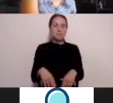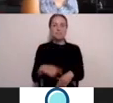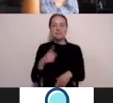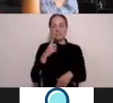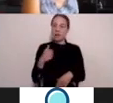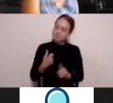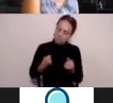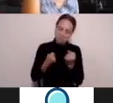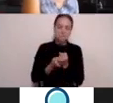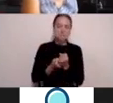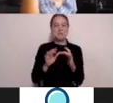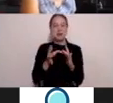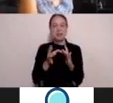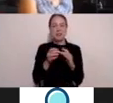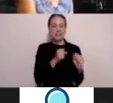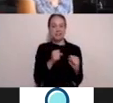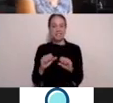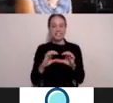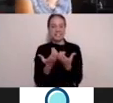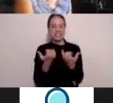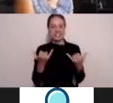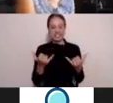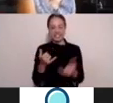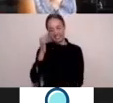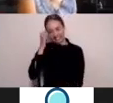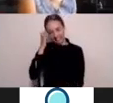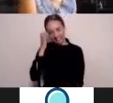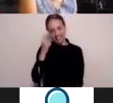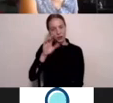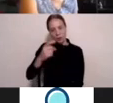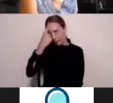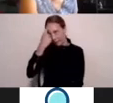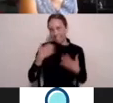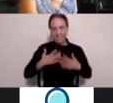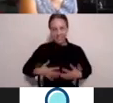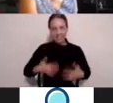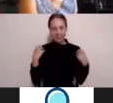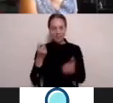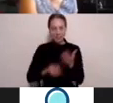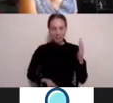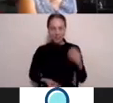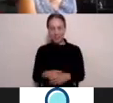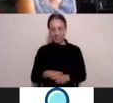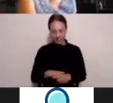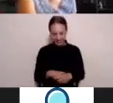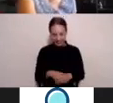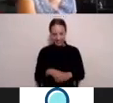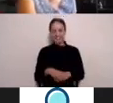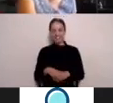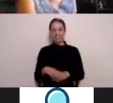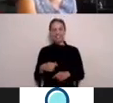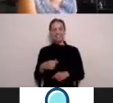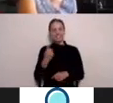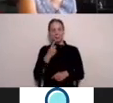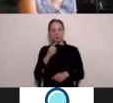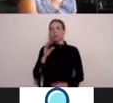of online exercise classes at this time, such a boost for your mental and physical health, right? So if anyone's interested in that, yeah, I will